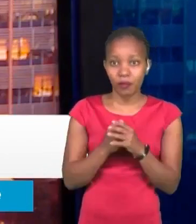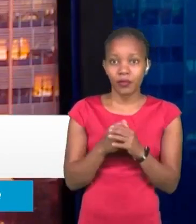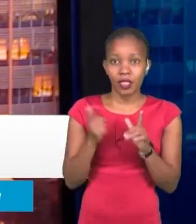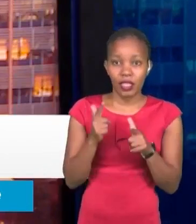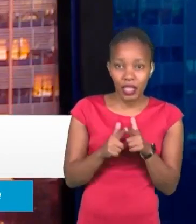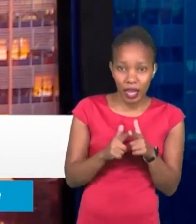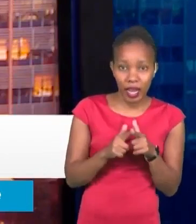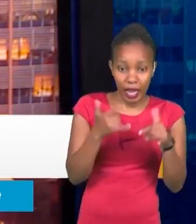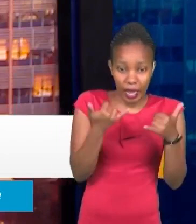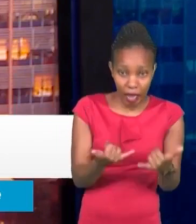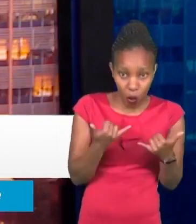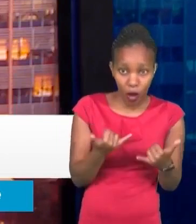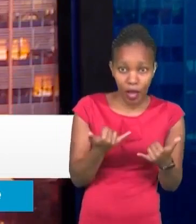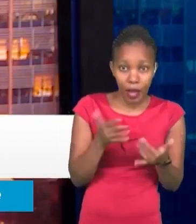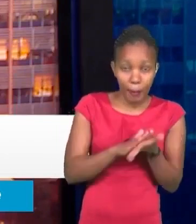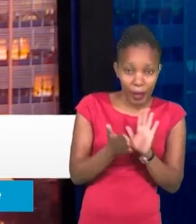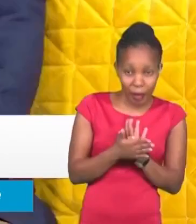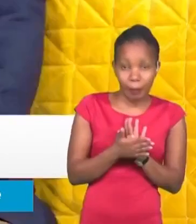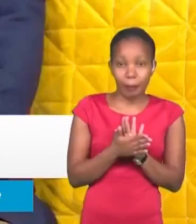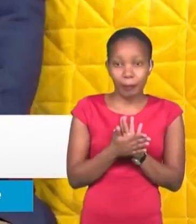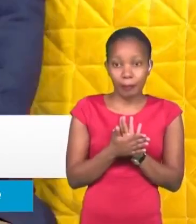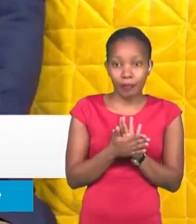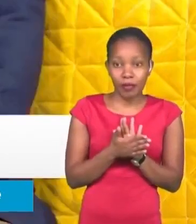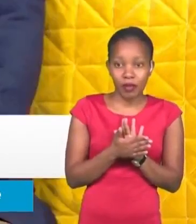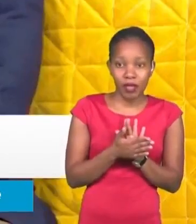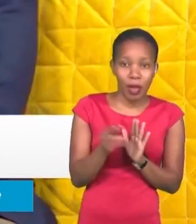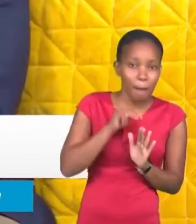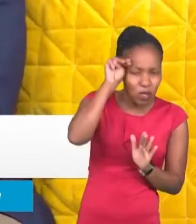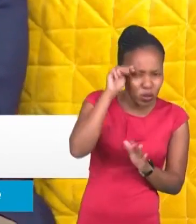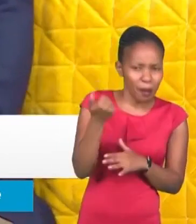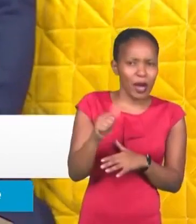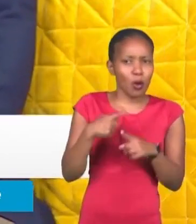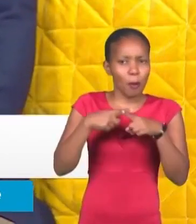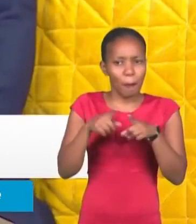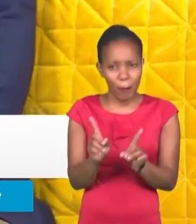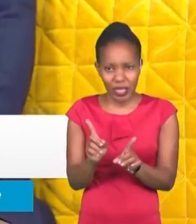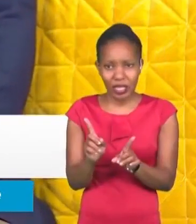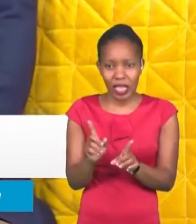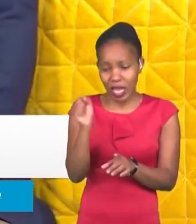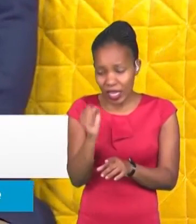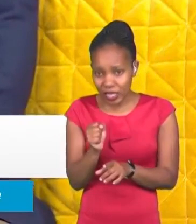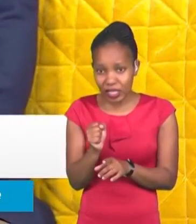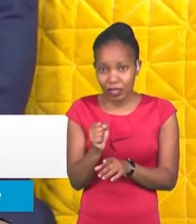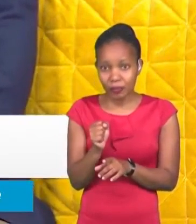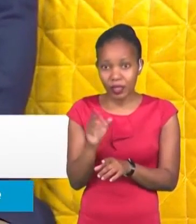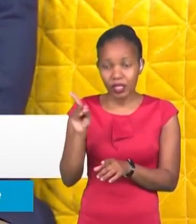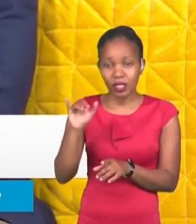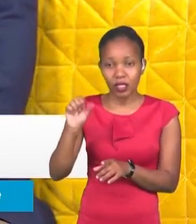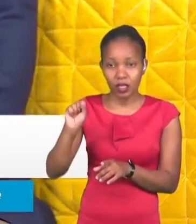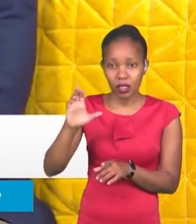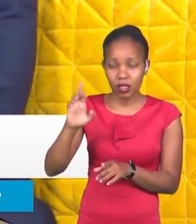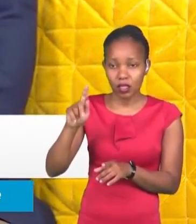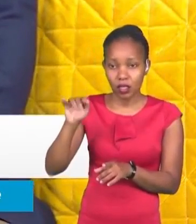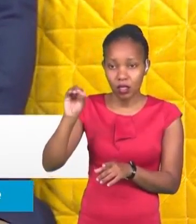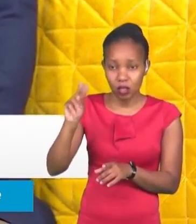reached the age of discretion. Okay. Not exactly the age of maturity, but he has reached the age of discretion. Mm-hmm. But there's still the responsibility